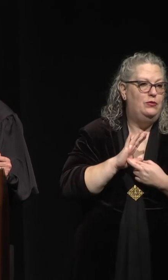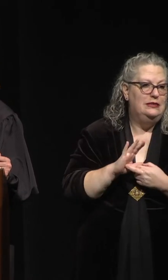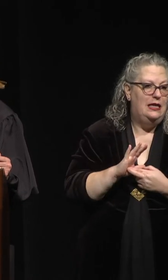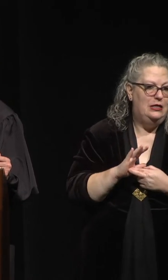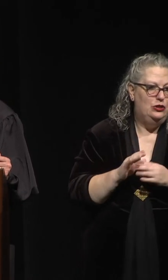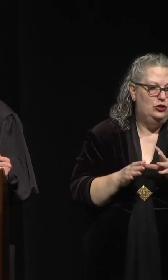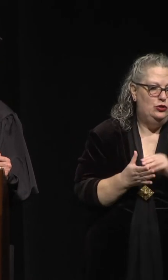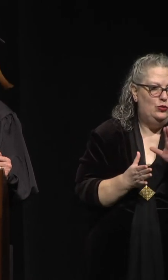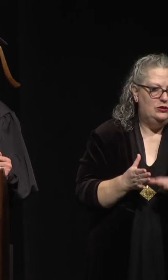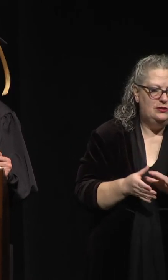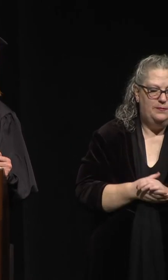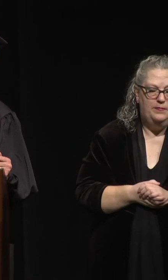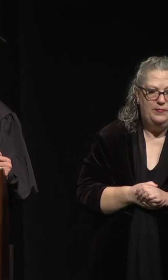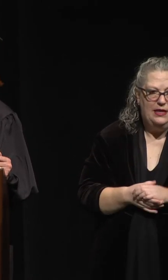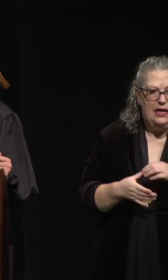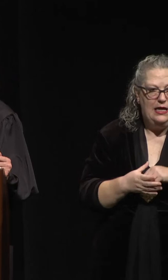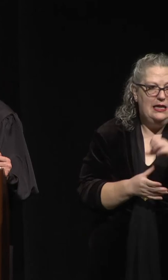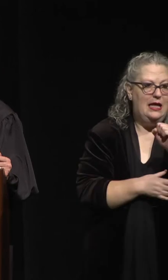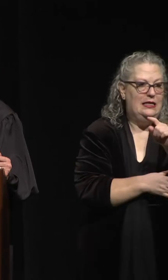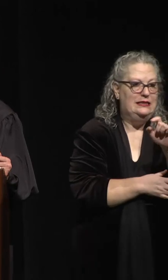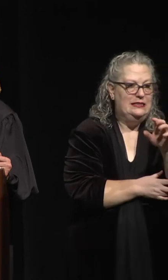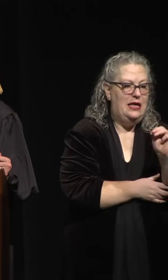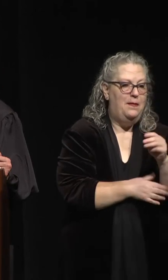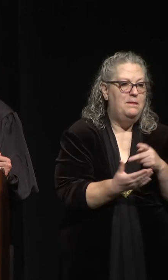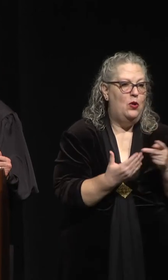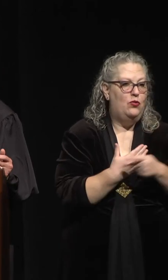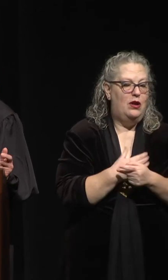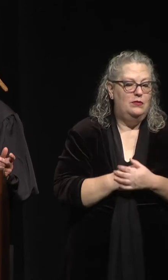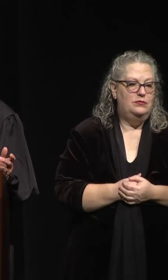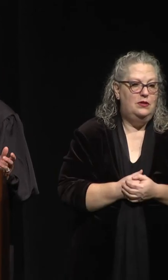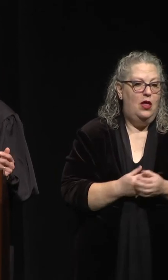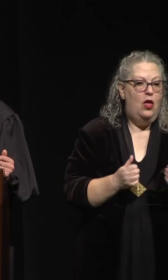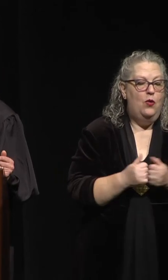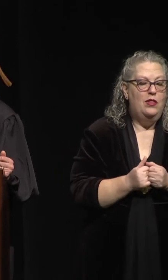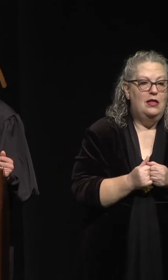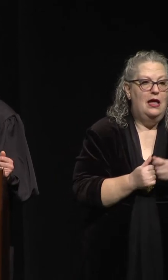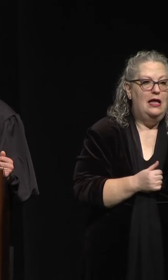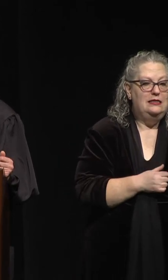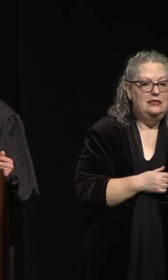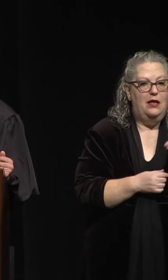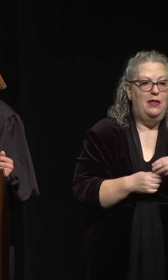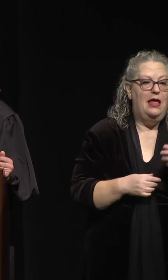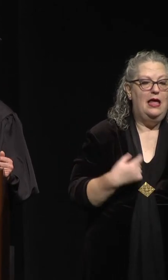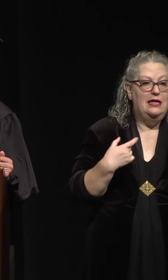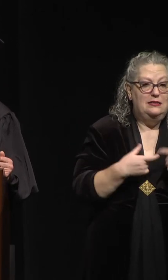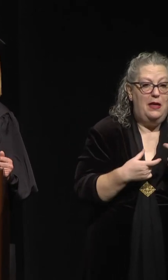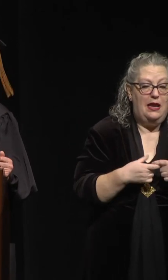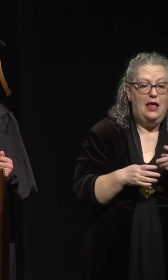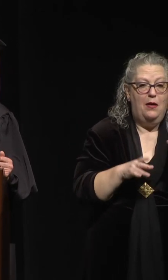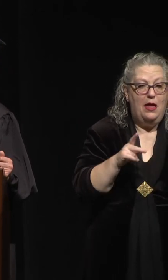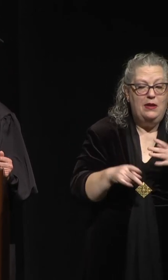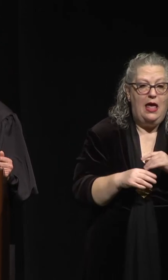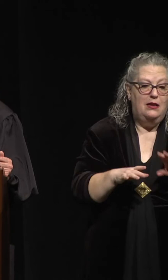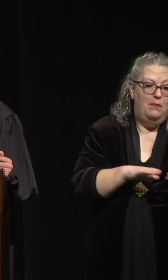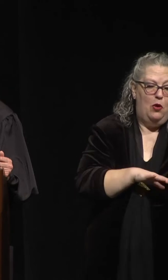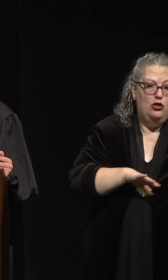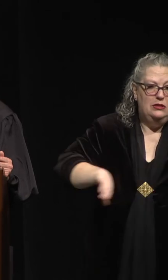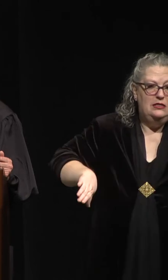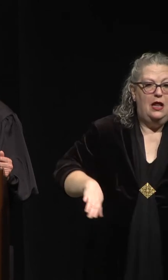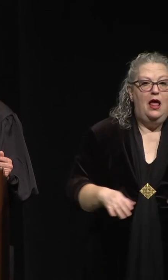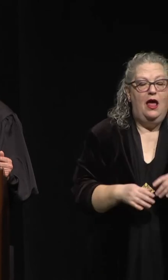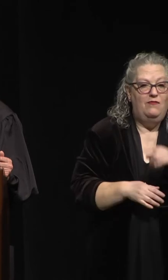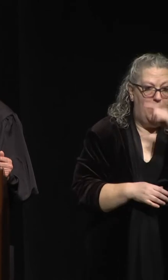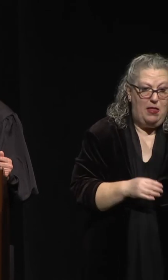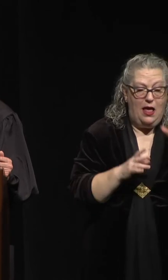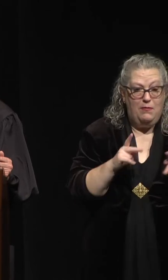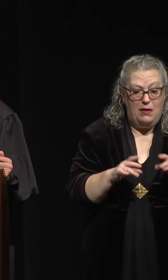students, into STEM programs. With the steady growth of the Hispanic population and the marginalization of the Black population